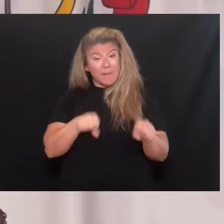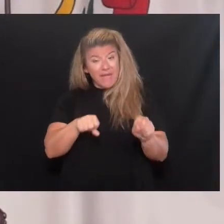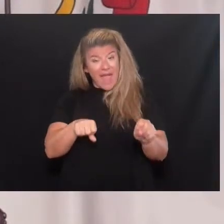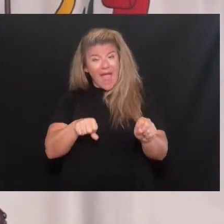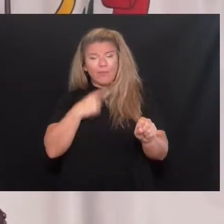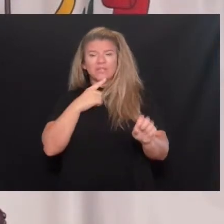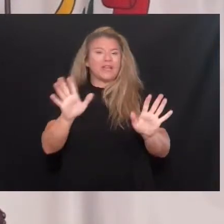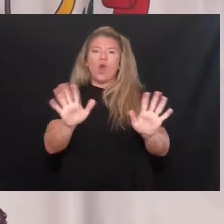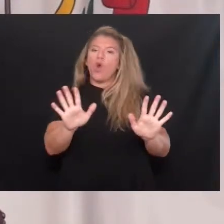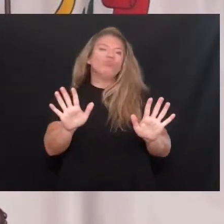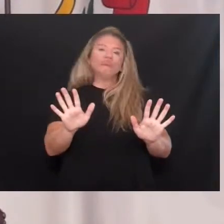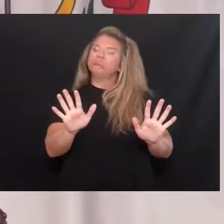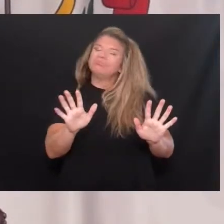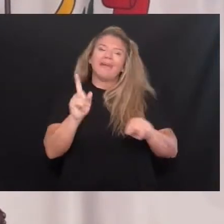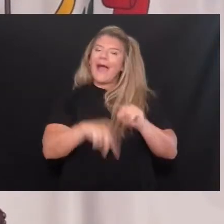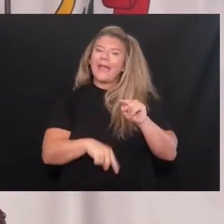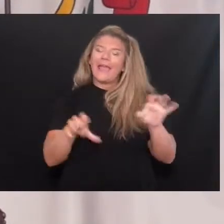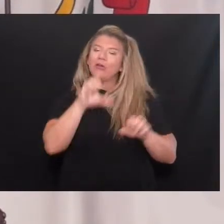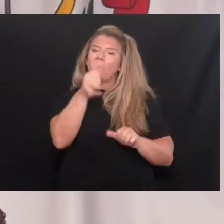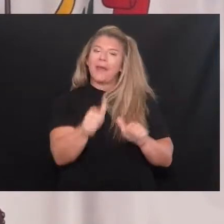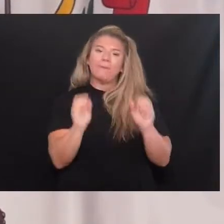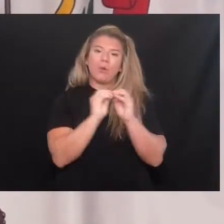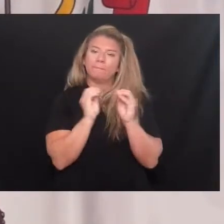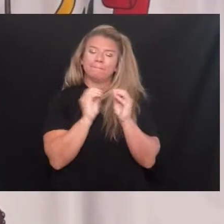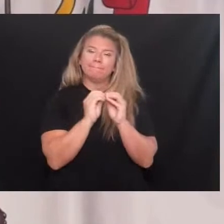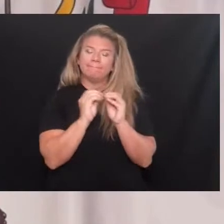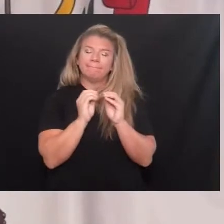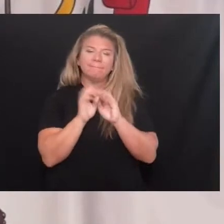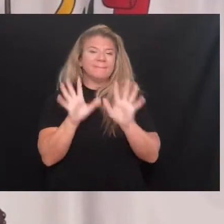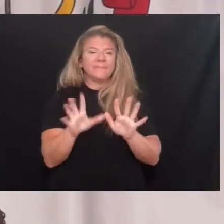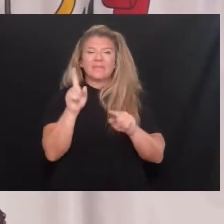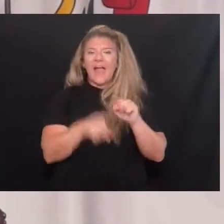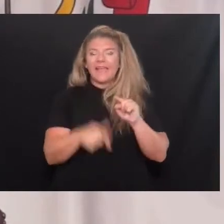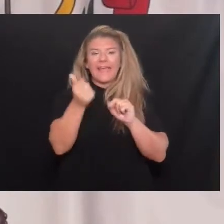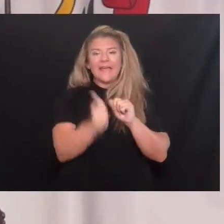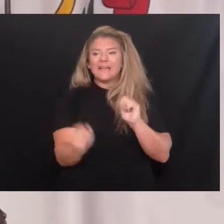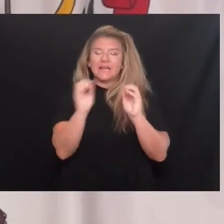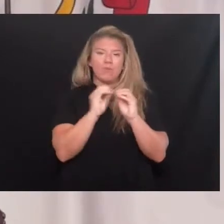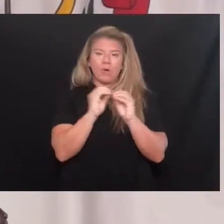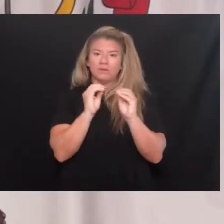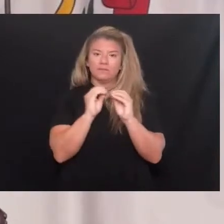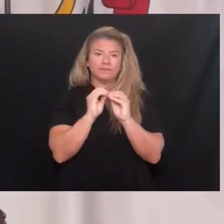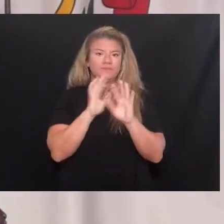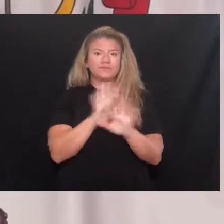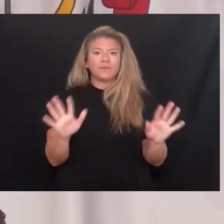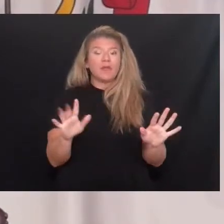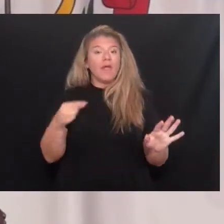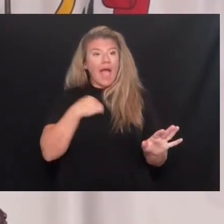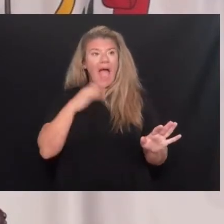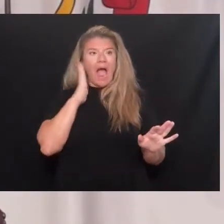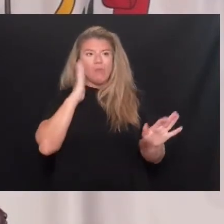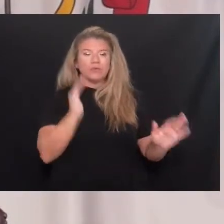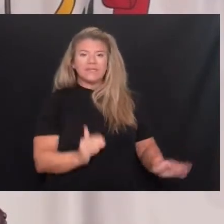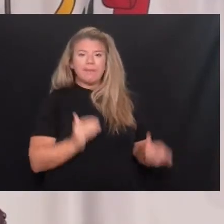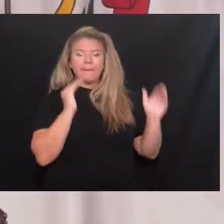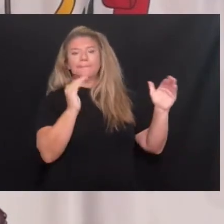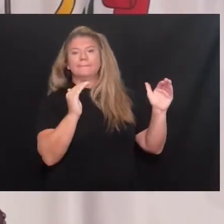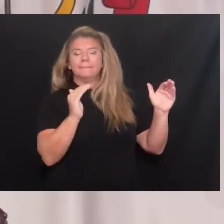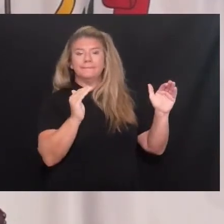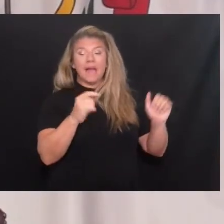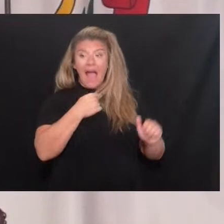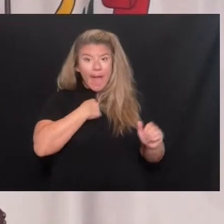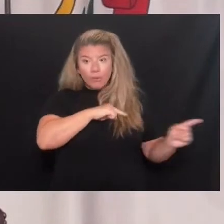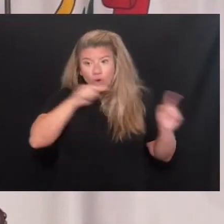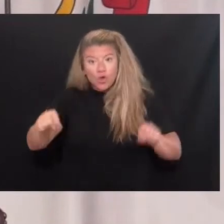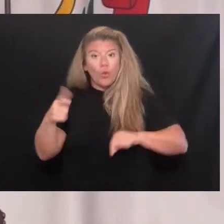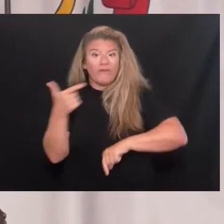just say, no, I'm not going to do that anymore. I'm not going to do that anymore in any way. I'm going to step up. I'm going to go get